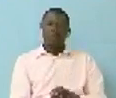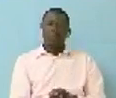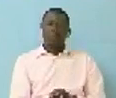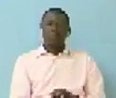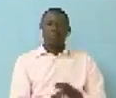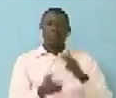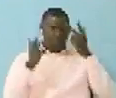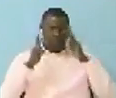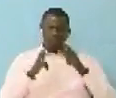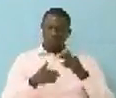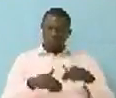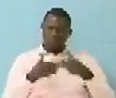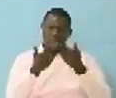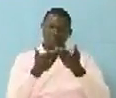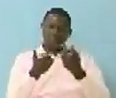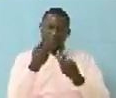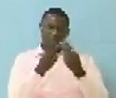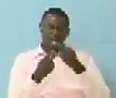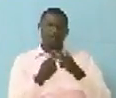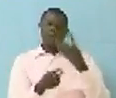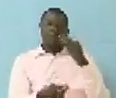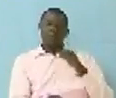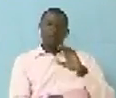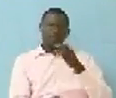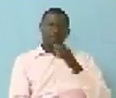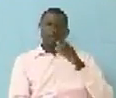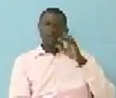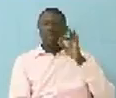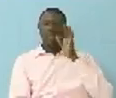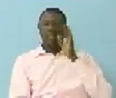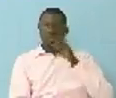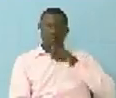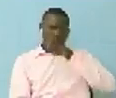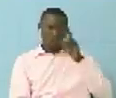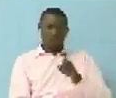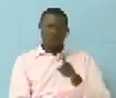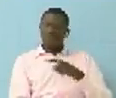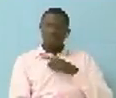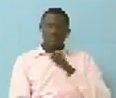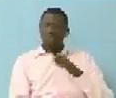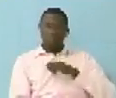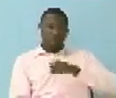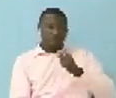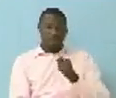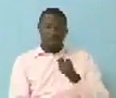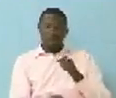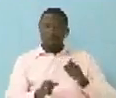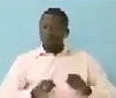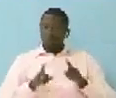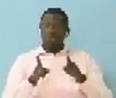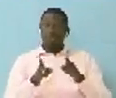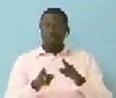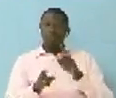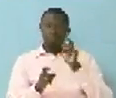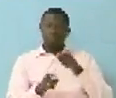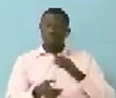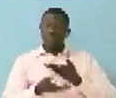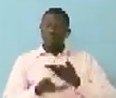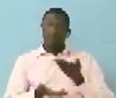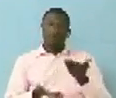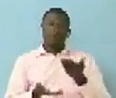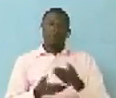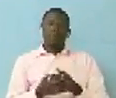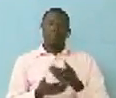again? And if you can answer that question, and we will proceed. But you are not being denied the opportunity. We're going to get it. Please,